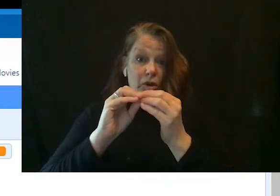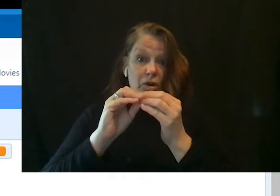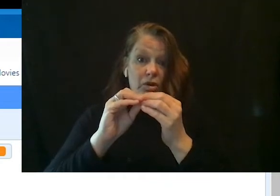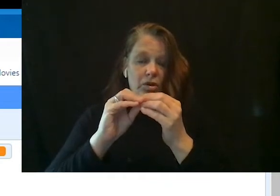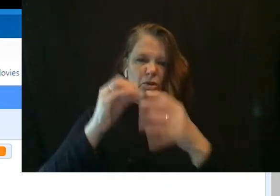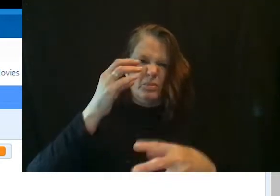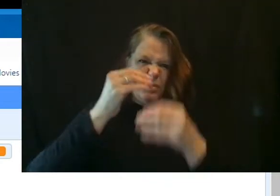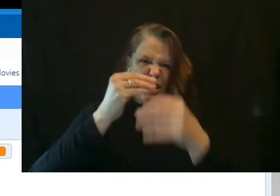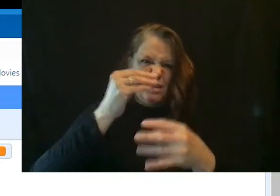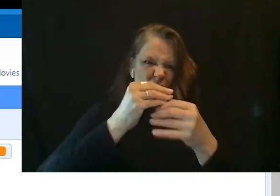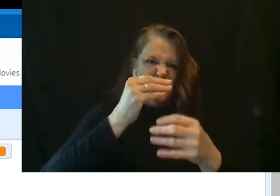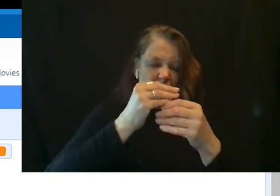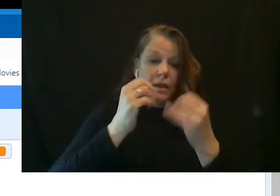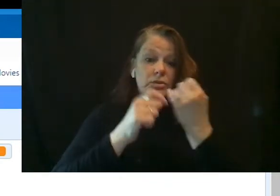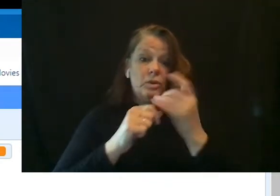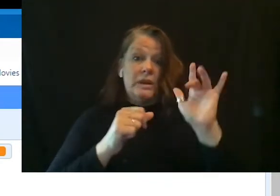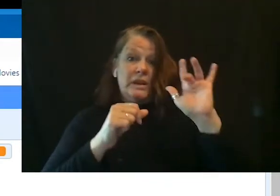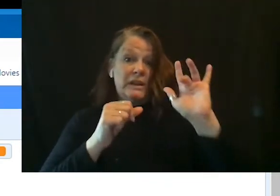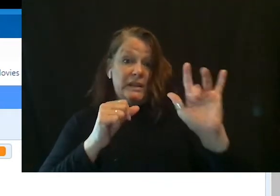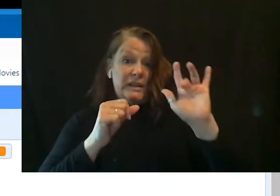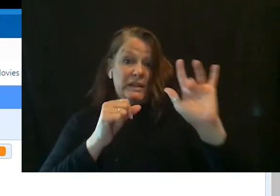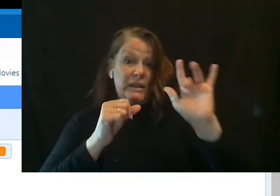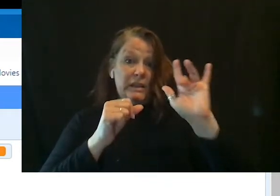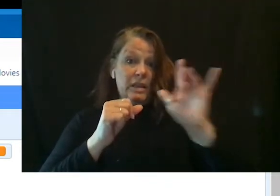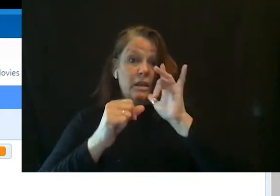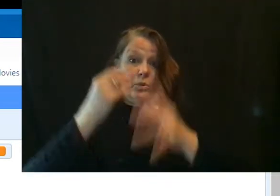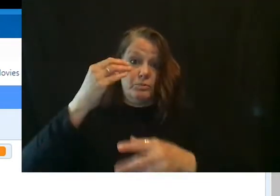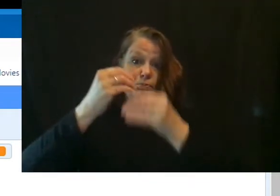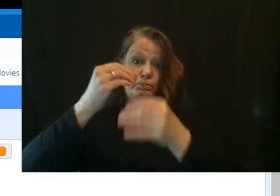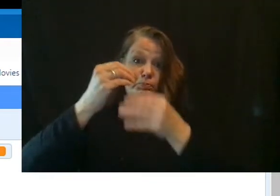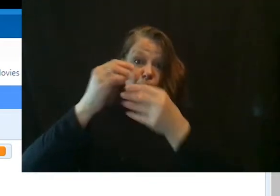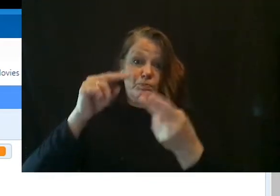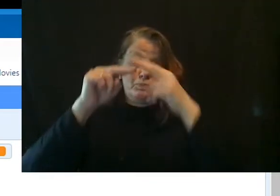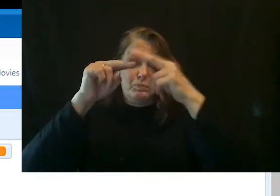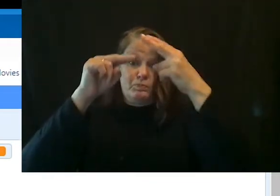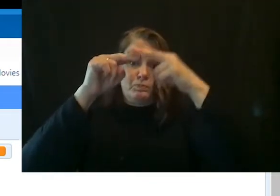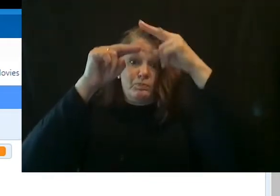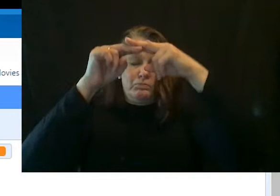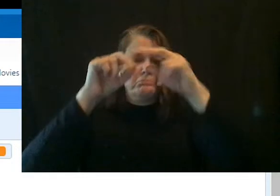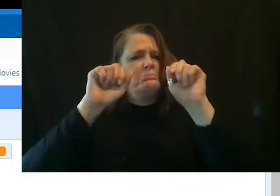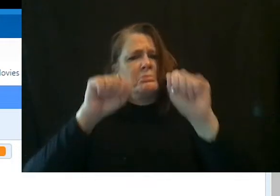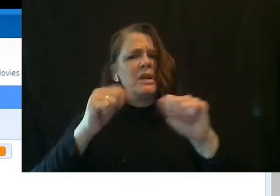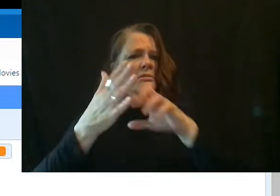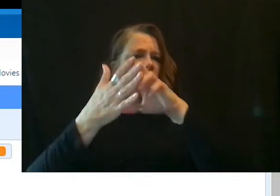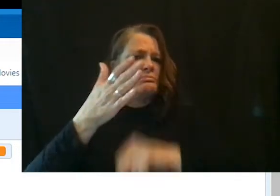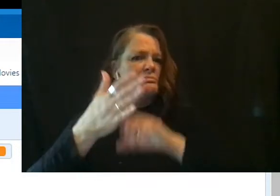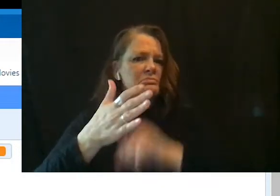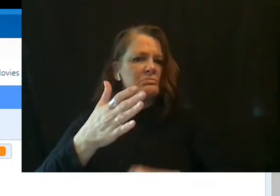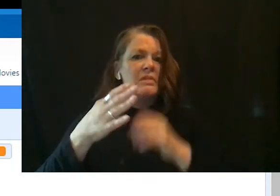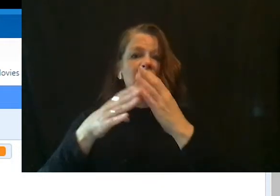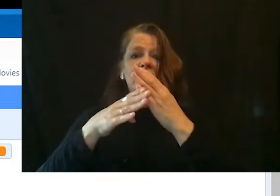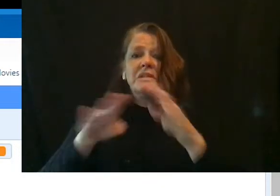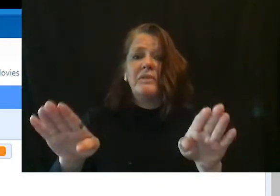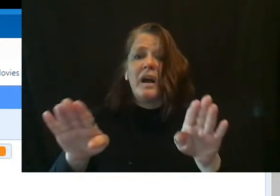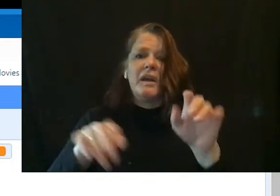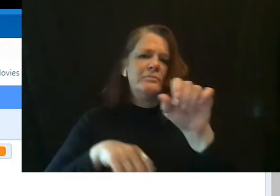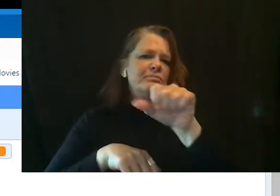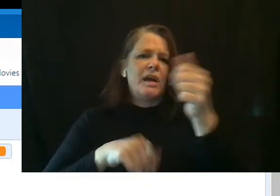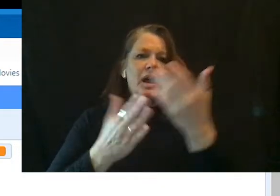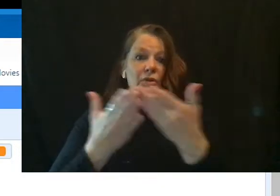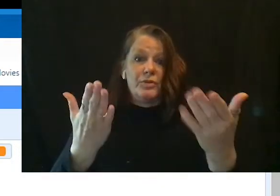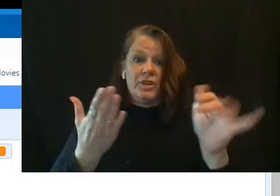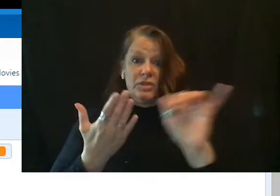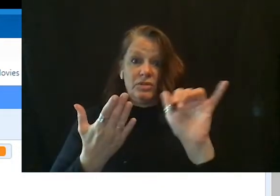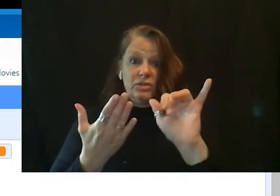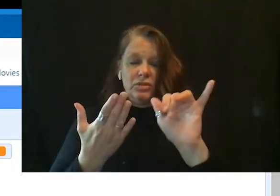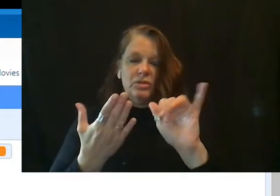So every time the sprite is clicked, it adds 1. You even can get it to subtract or divide or do a bunch of other things,